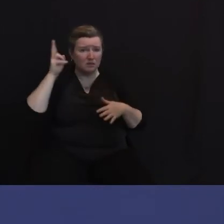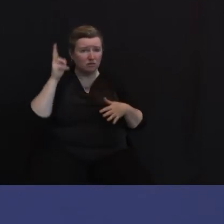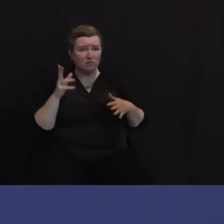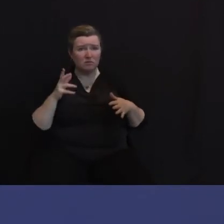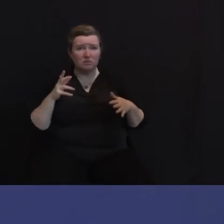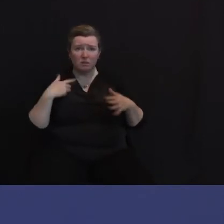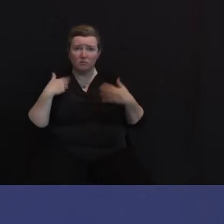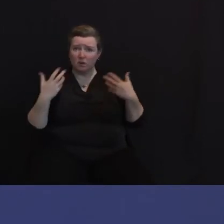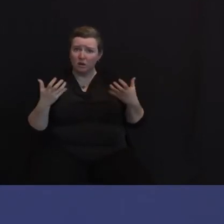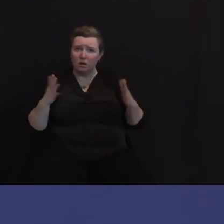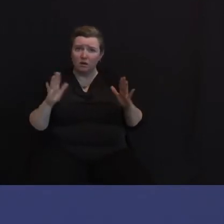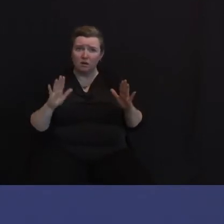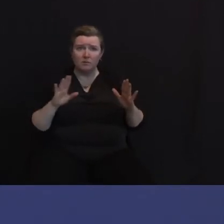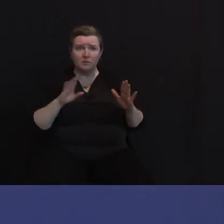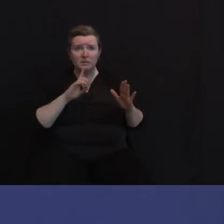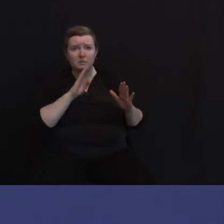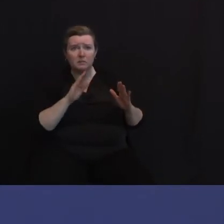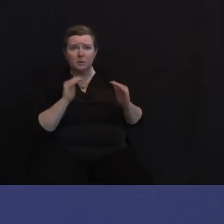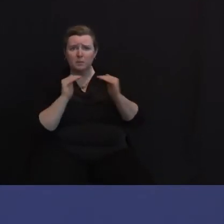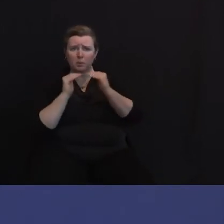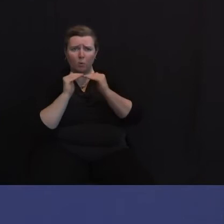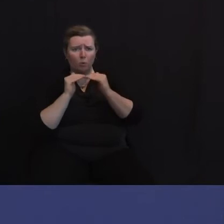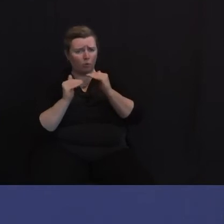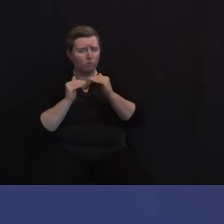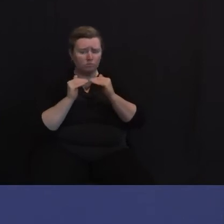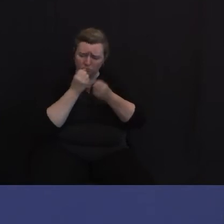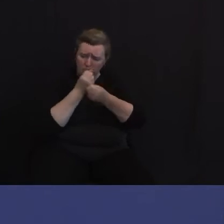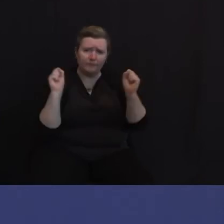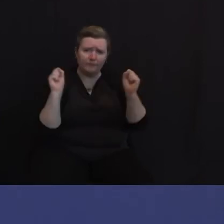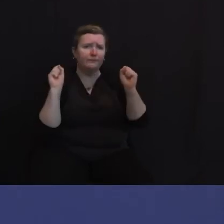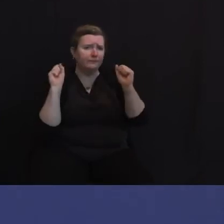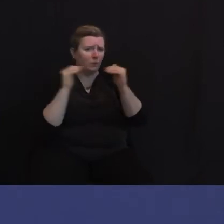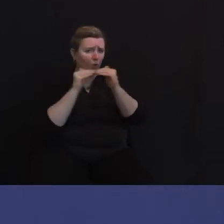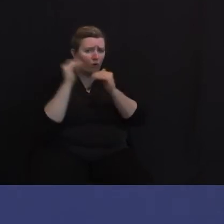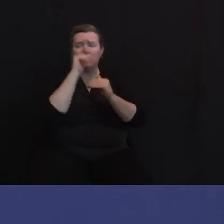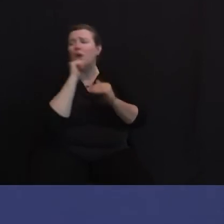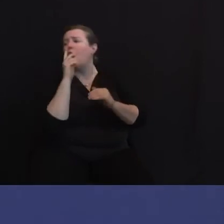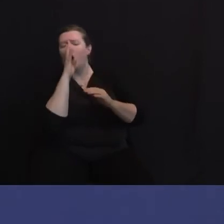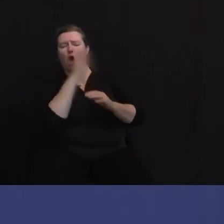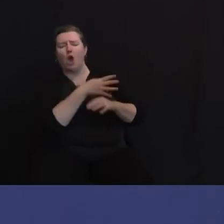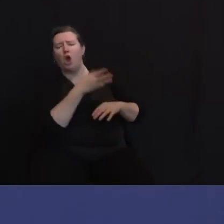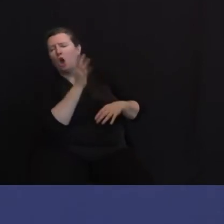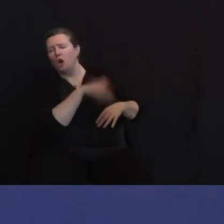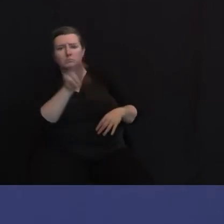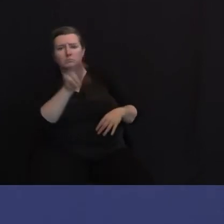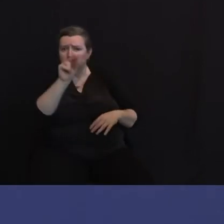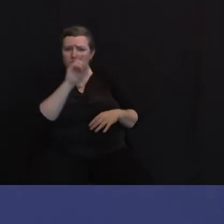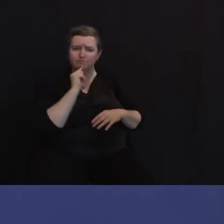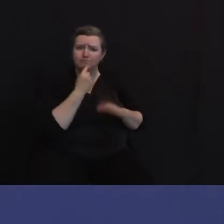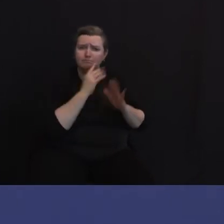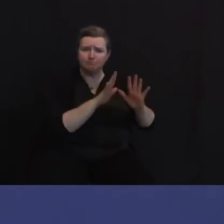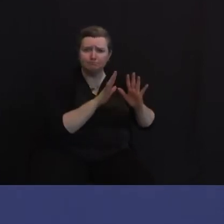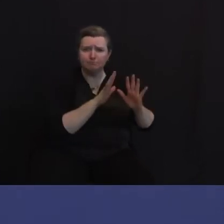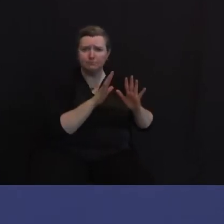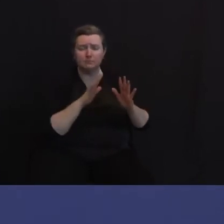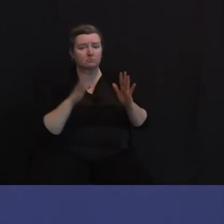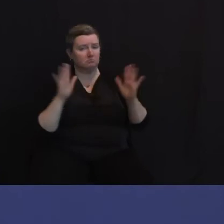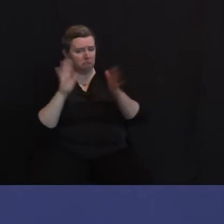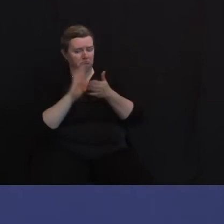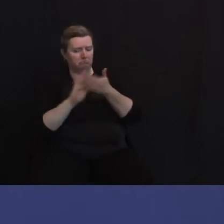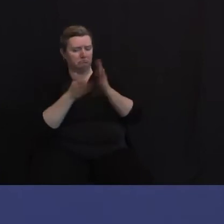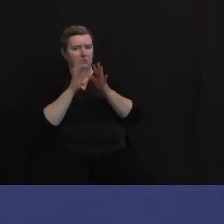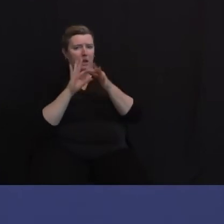of being over-responsive and not under-responsive. We take all of that seriously. We'll leave it there, folks. Is that fair? Judy, any color on